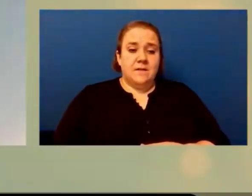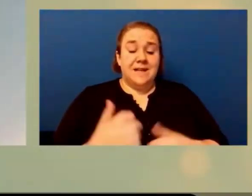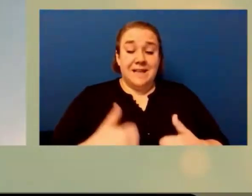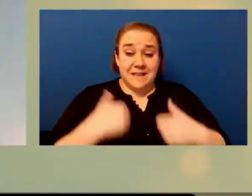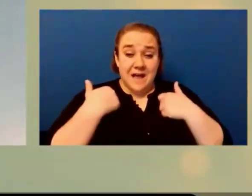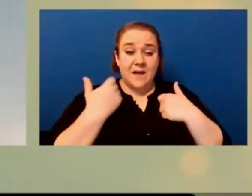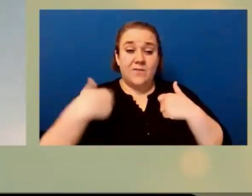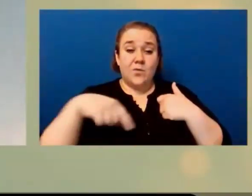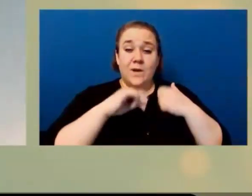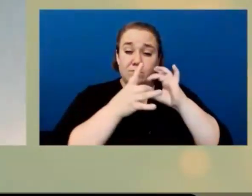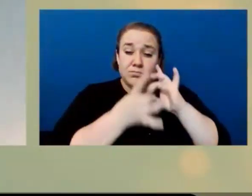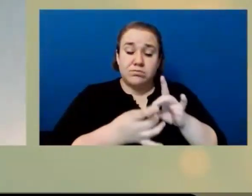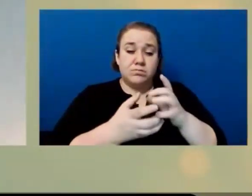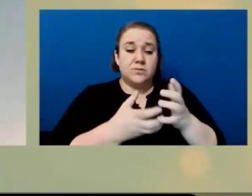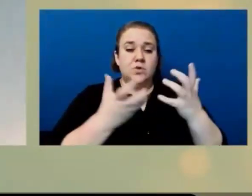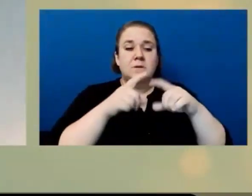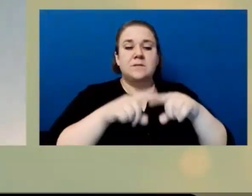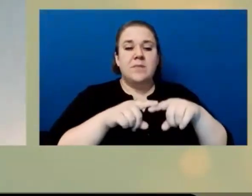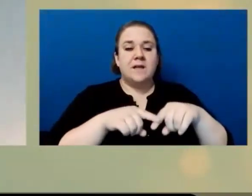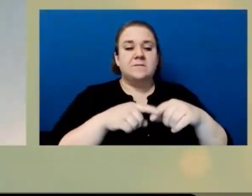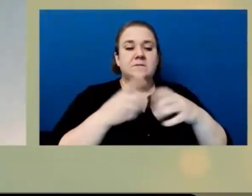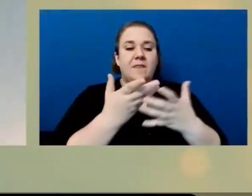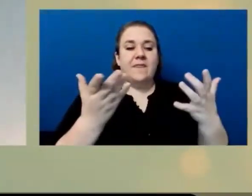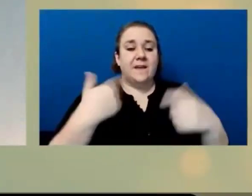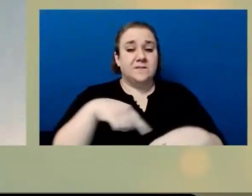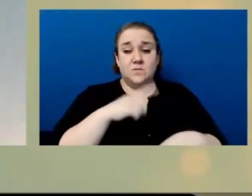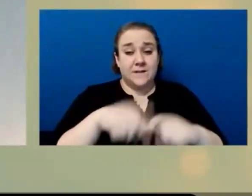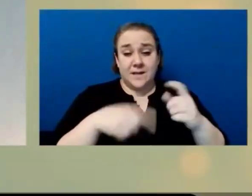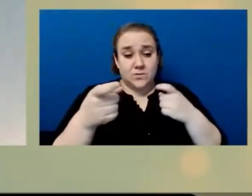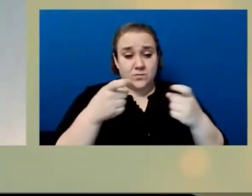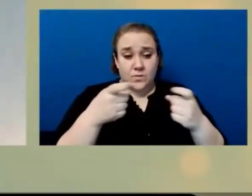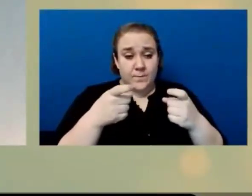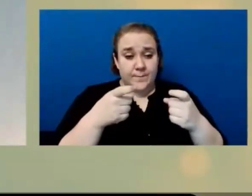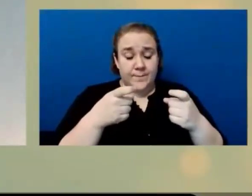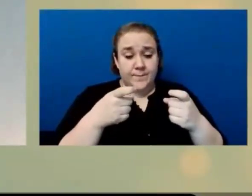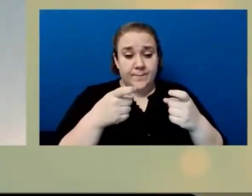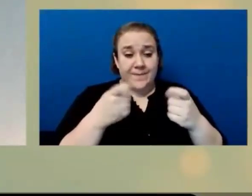We are at each other's mercy, and not all of us are merciful.